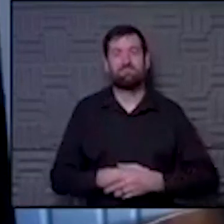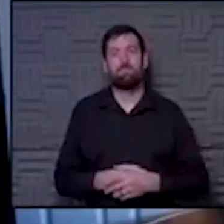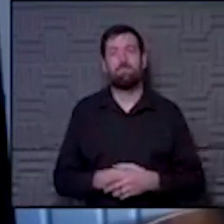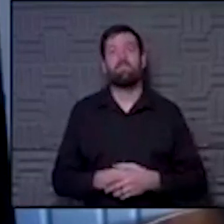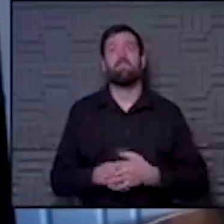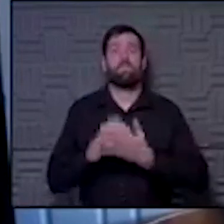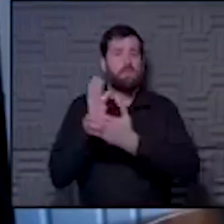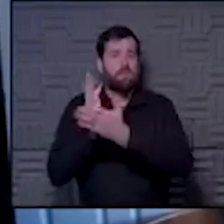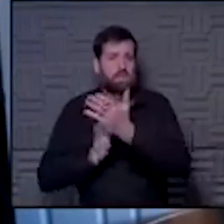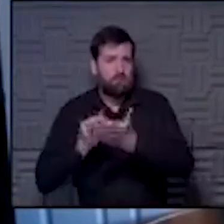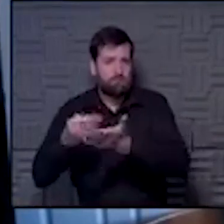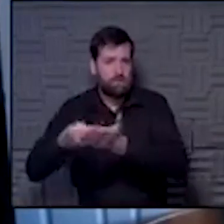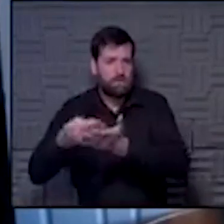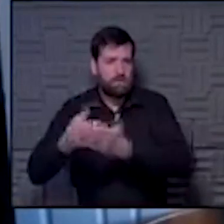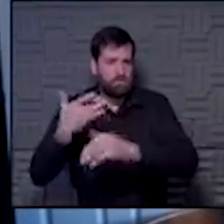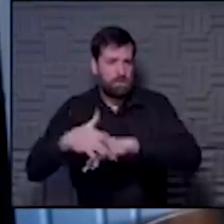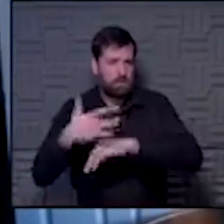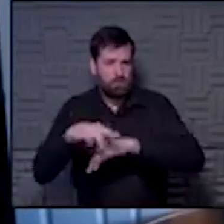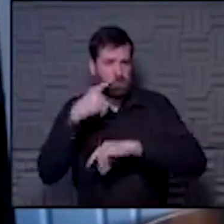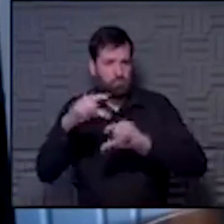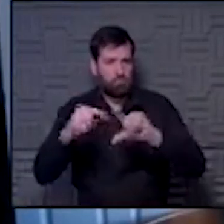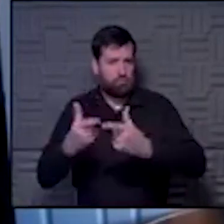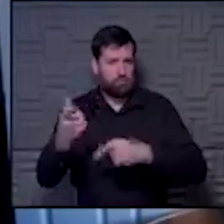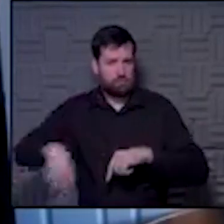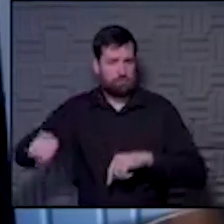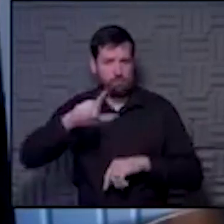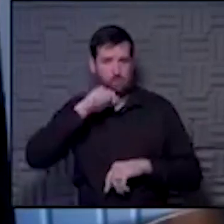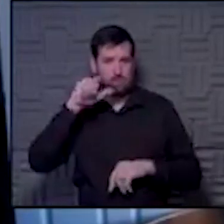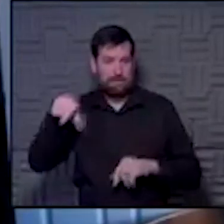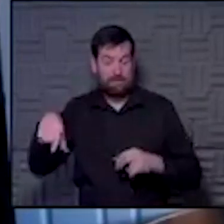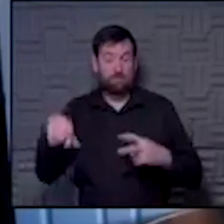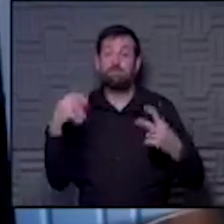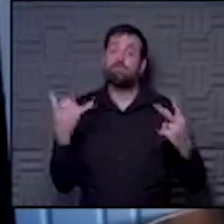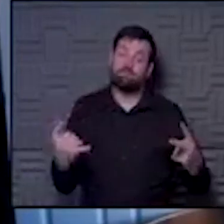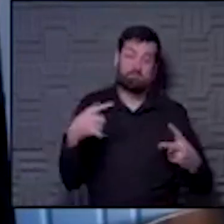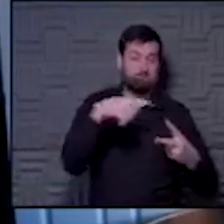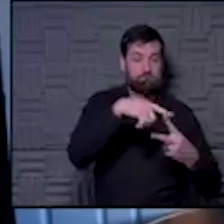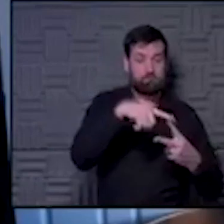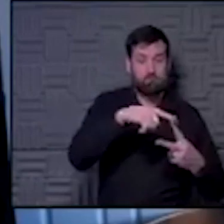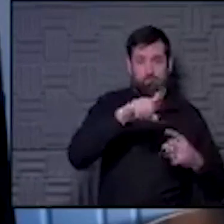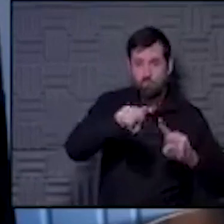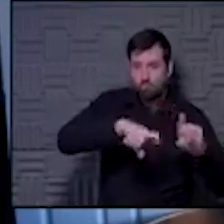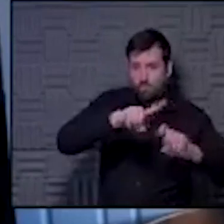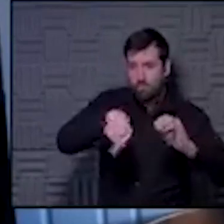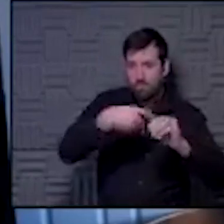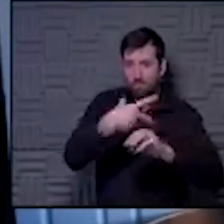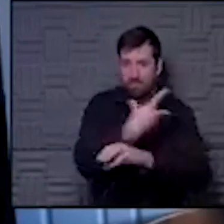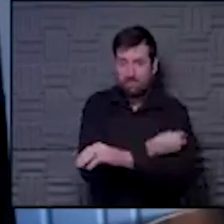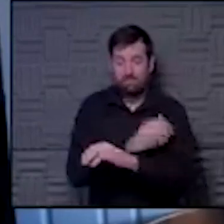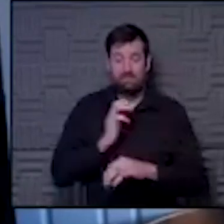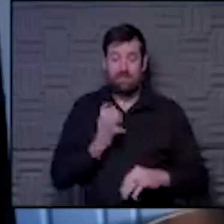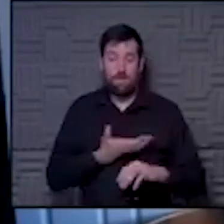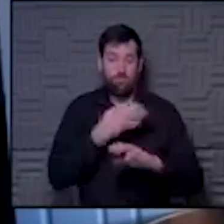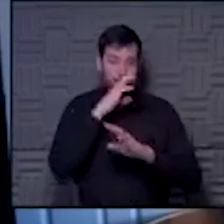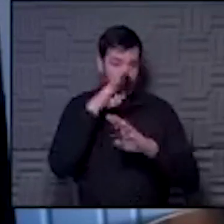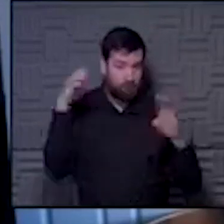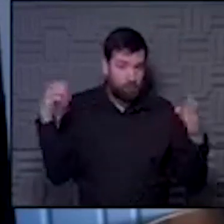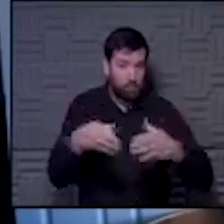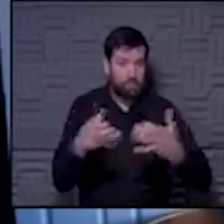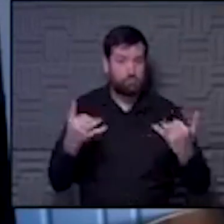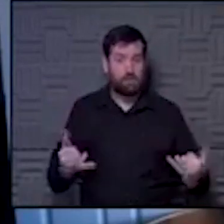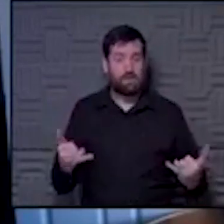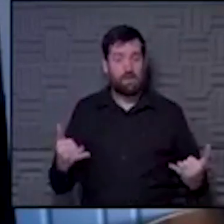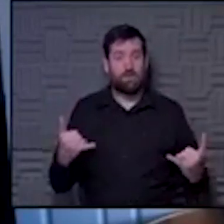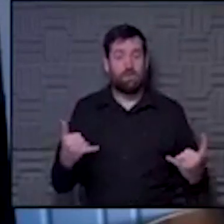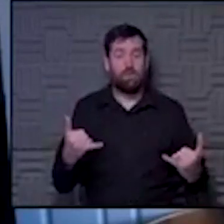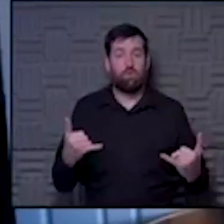there is some funding there for groups who may need it. In terms of the first question about the vaccine, our focus right now is